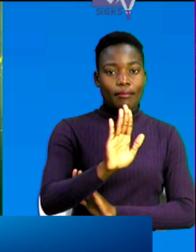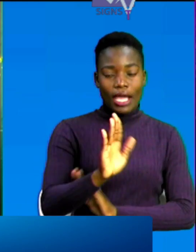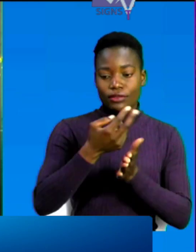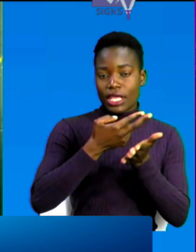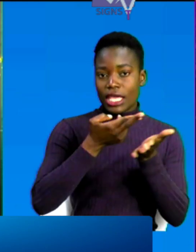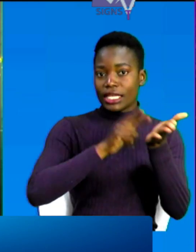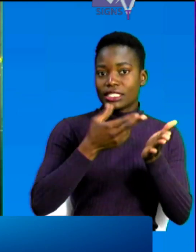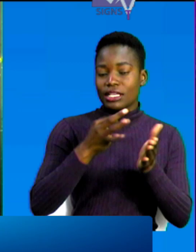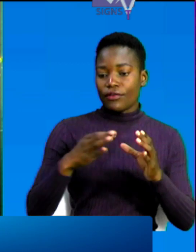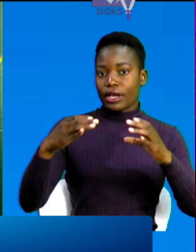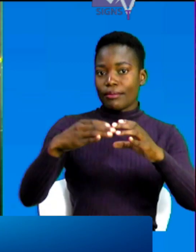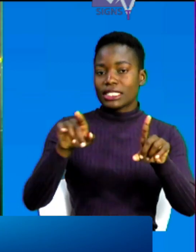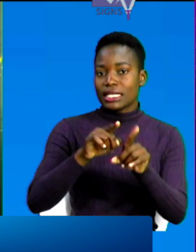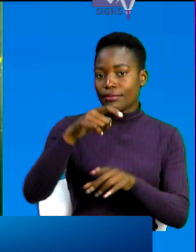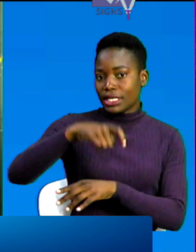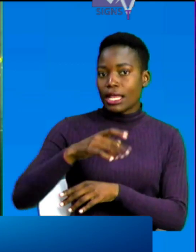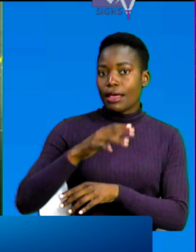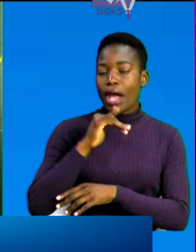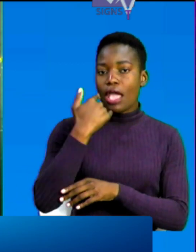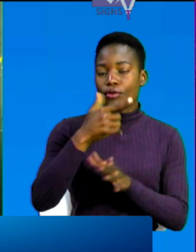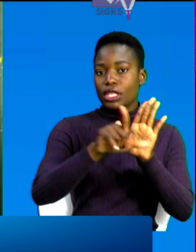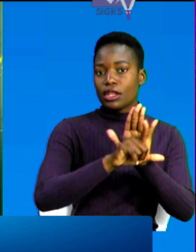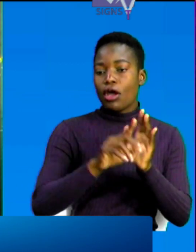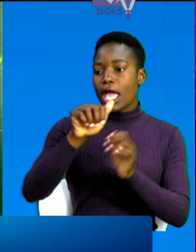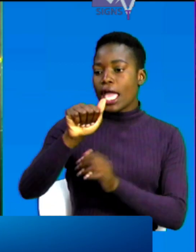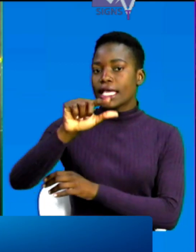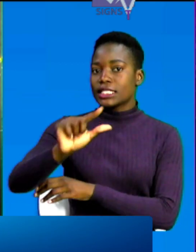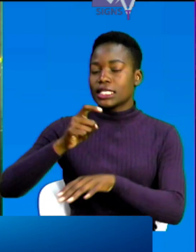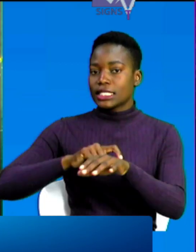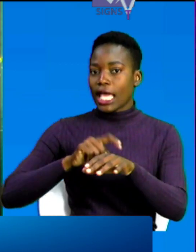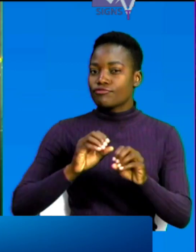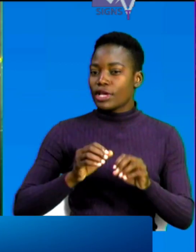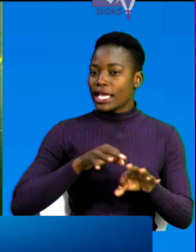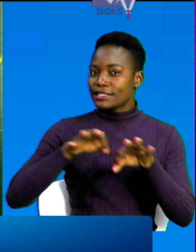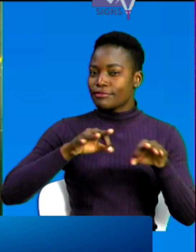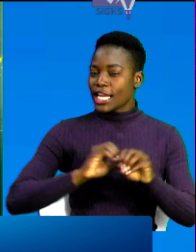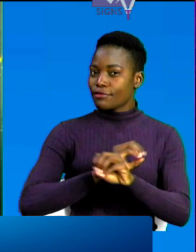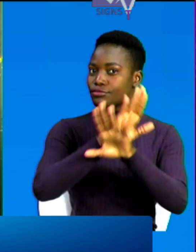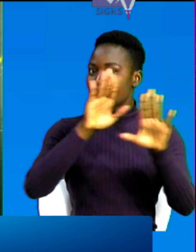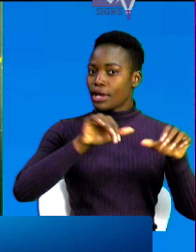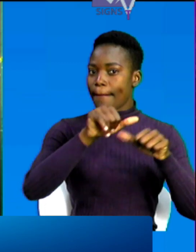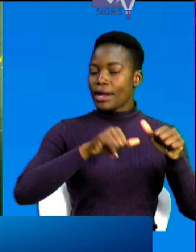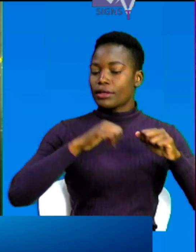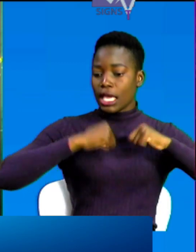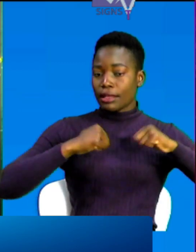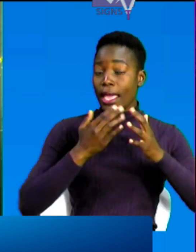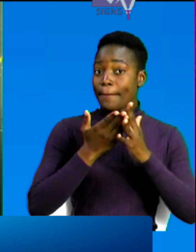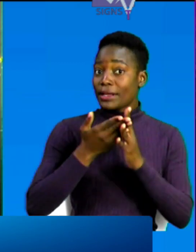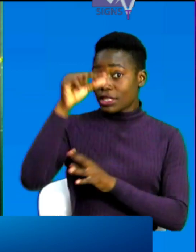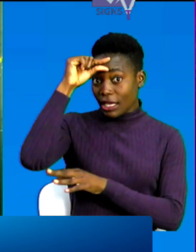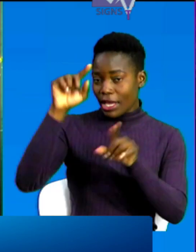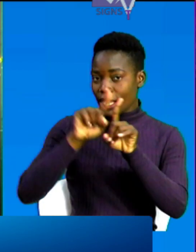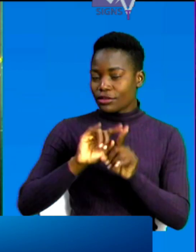Companies as required by the law. Now, the AG, while shedding more light into the agreements between government and